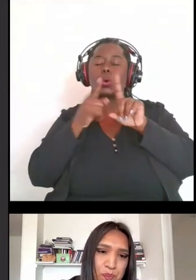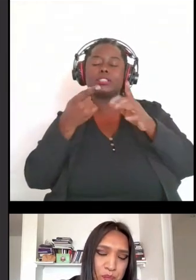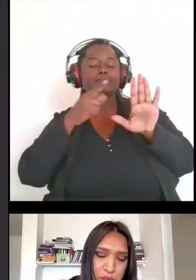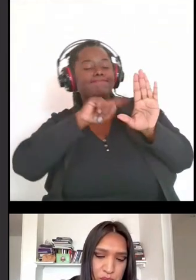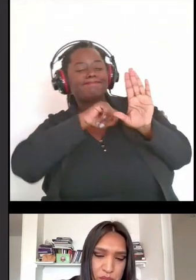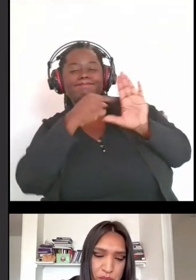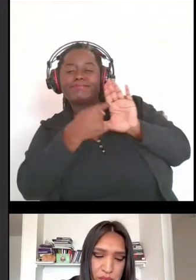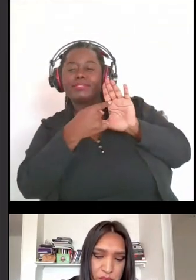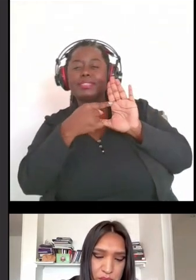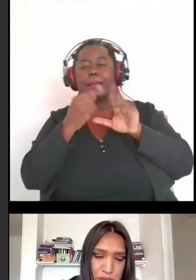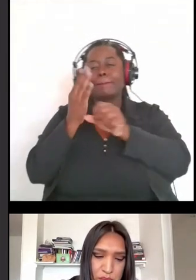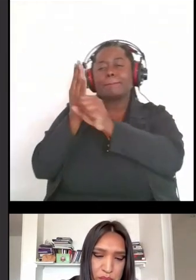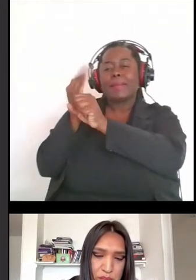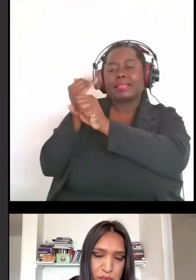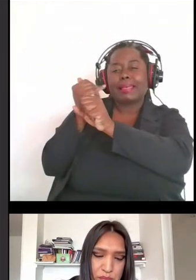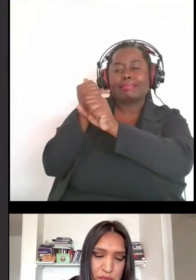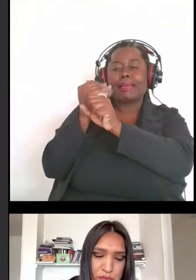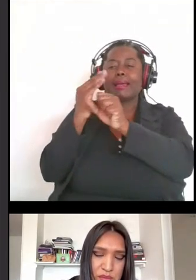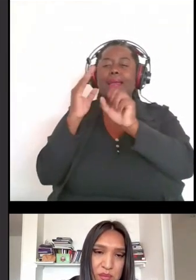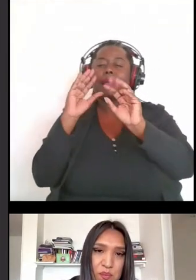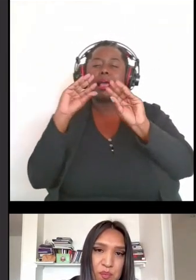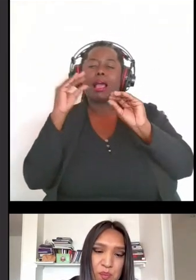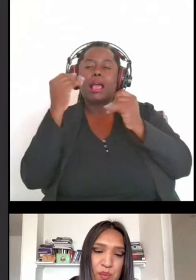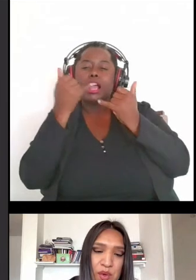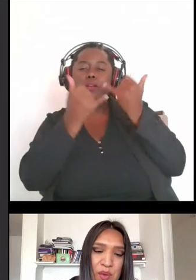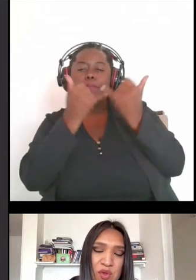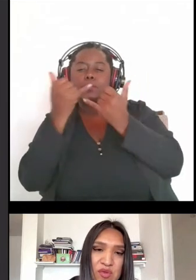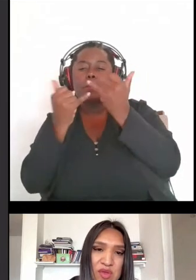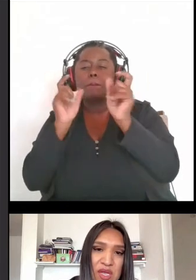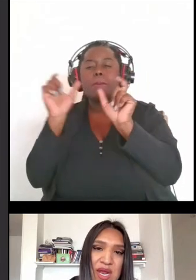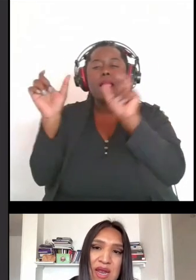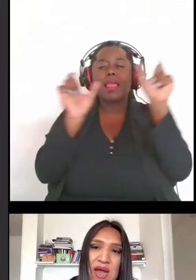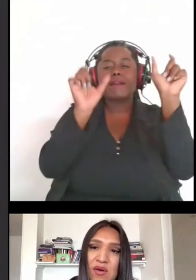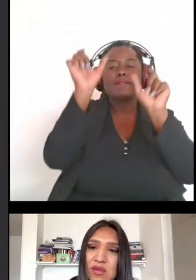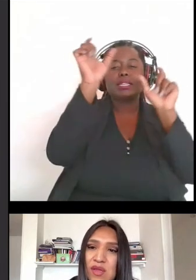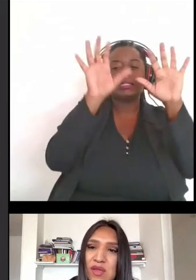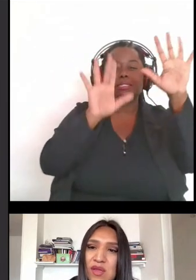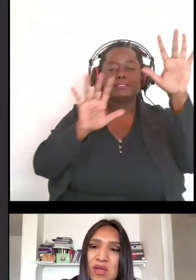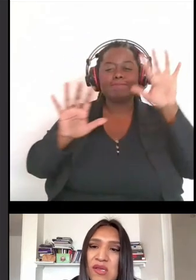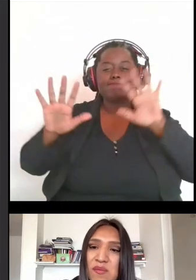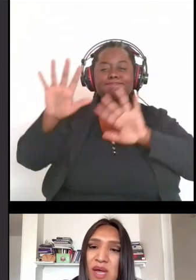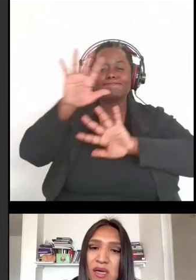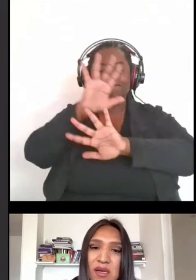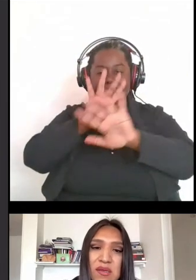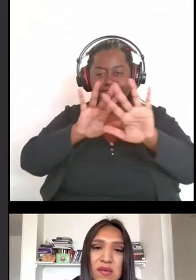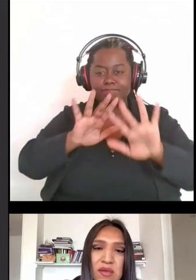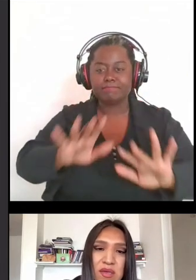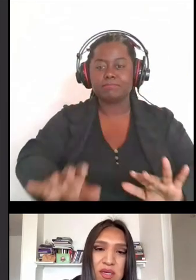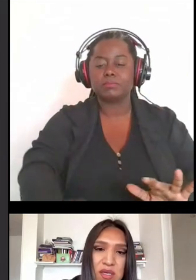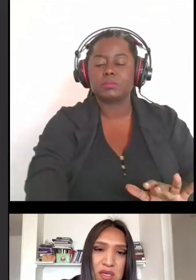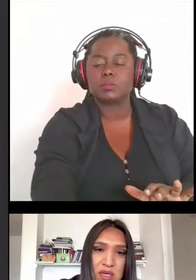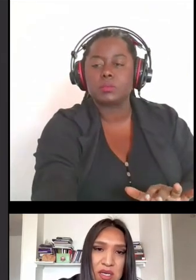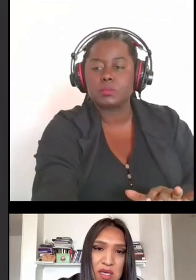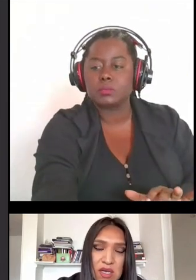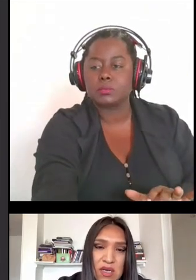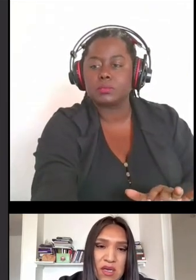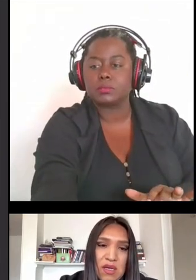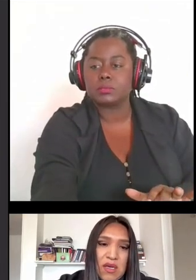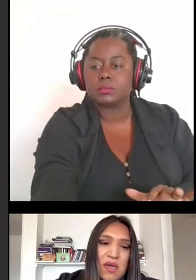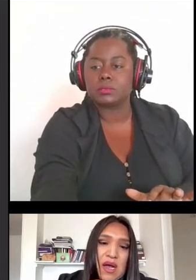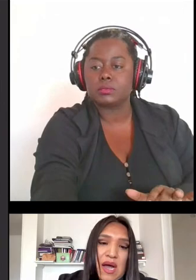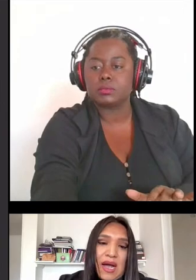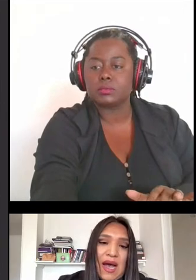a play on words and turning Collective issues into individual issues and that can reach different people